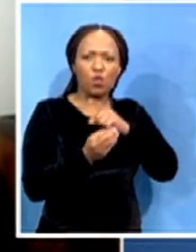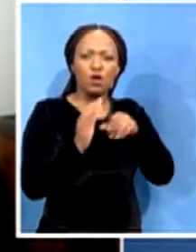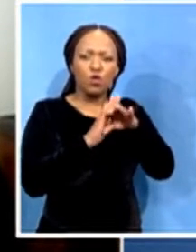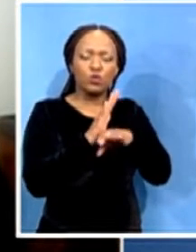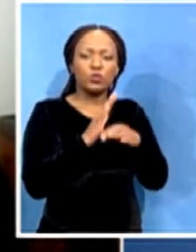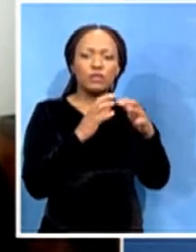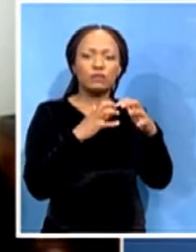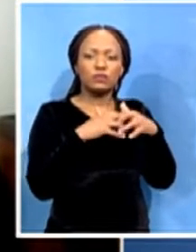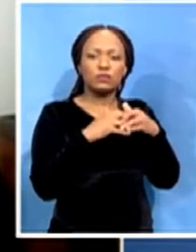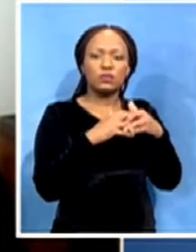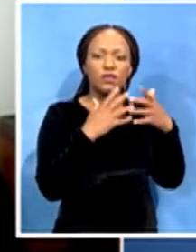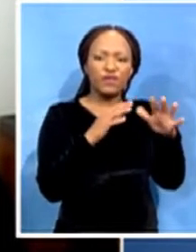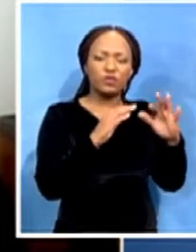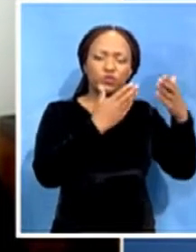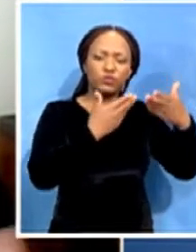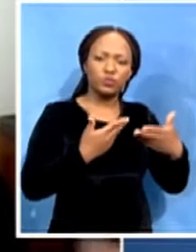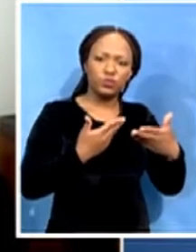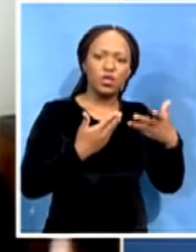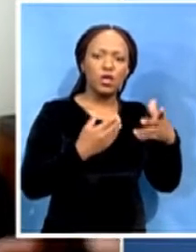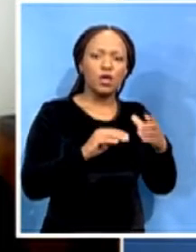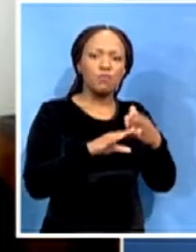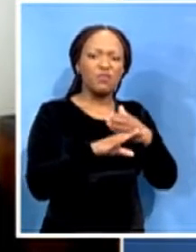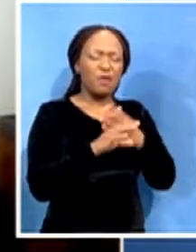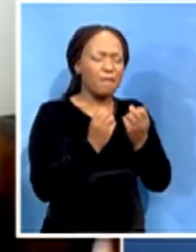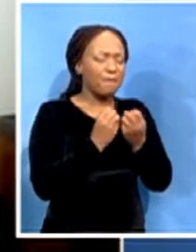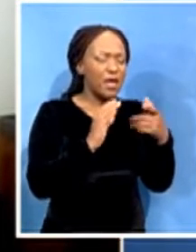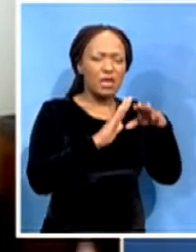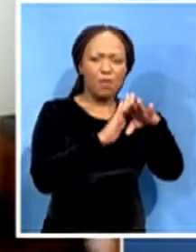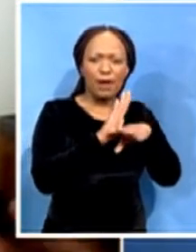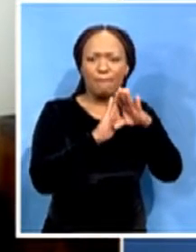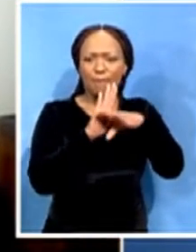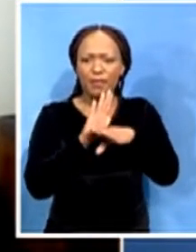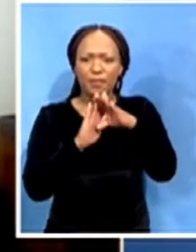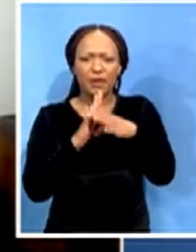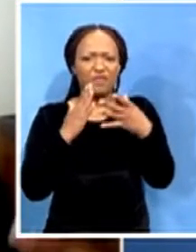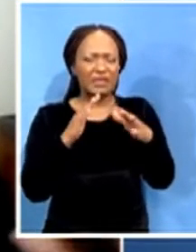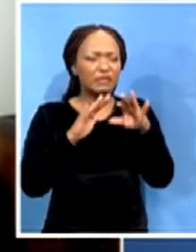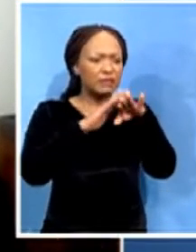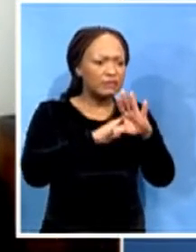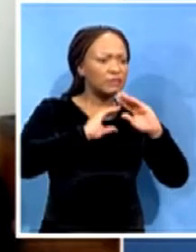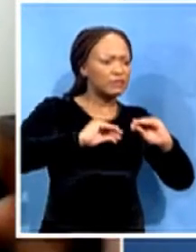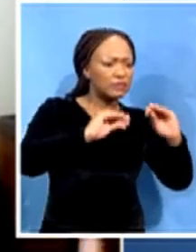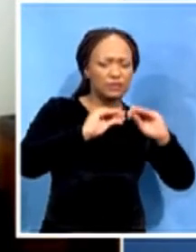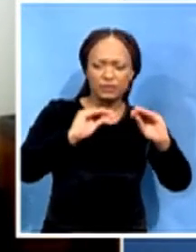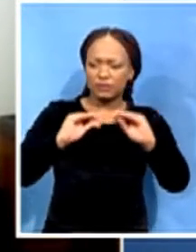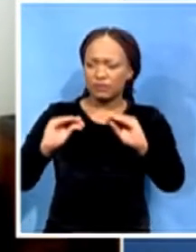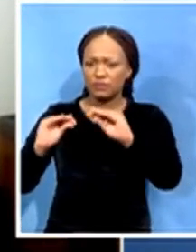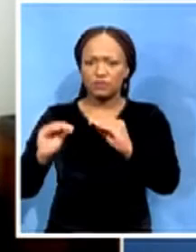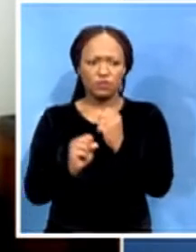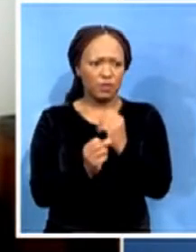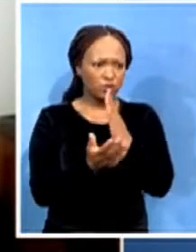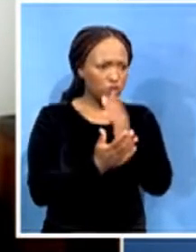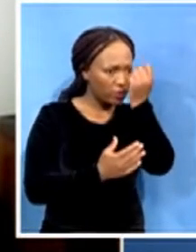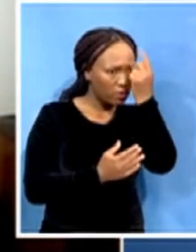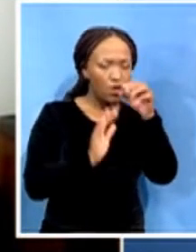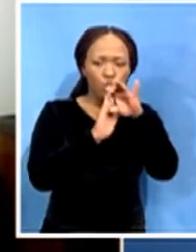enacted, there was a lot of programming. There was a lot of reaching out to people, ensuring that they understood what the Constitution is and what it